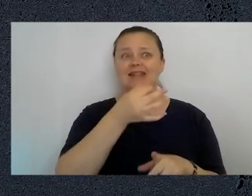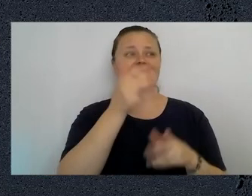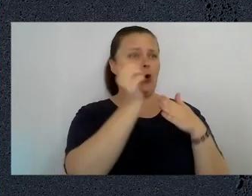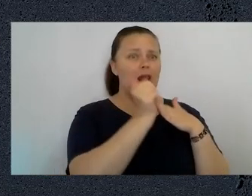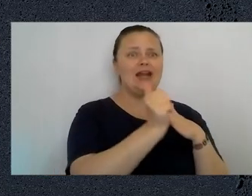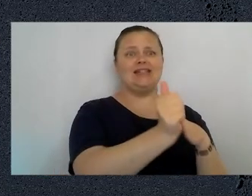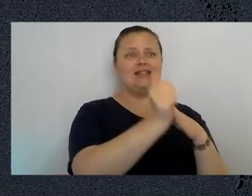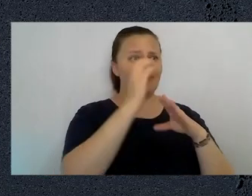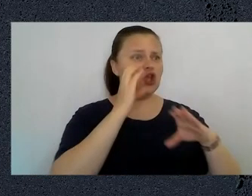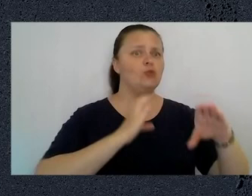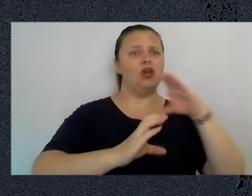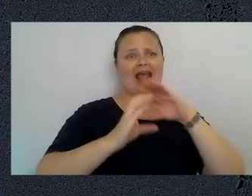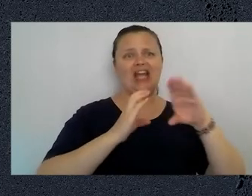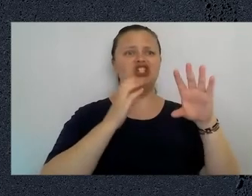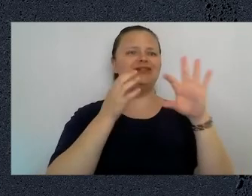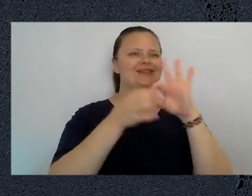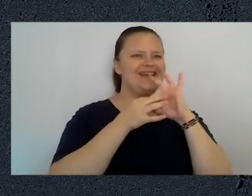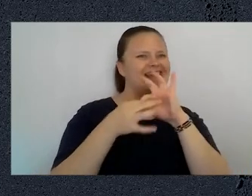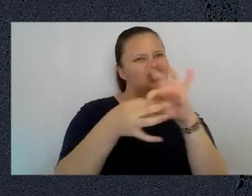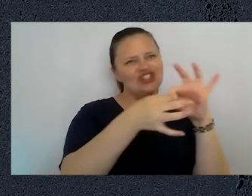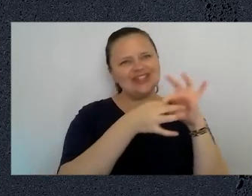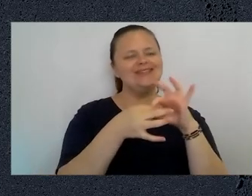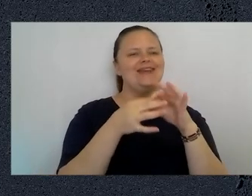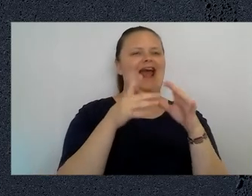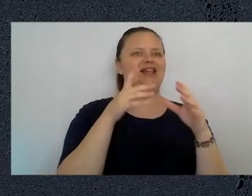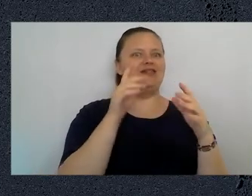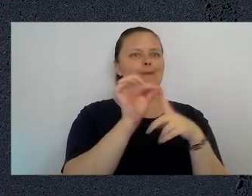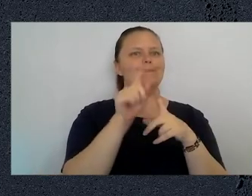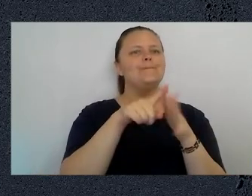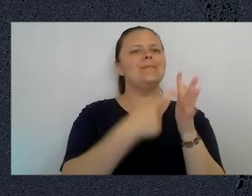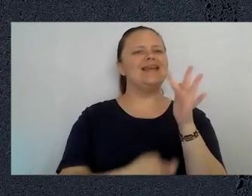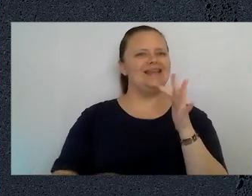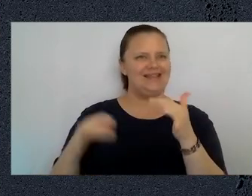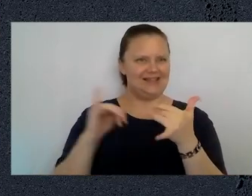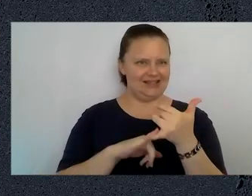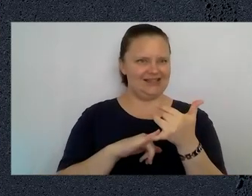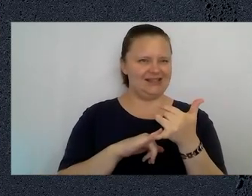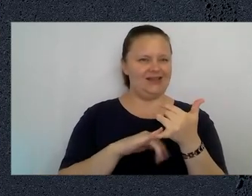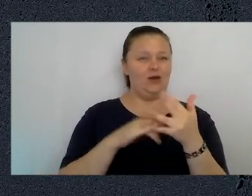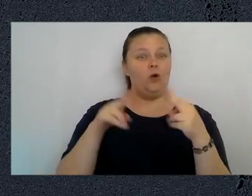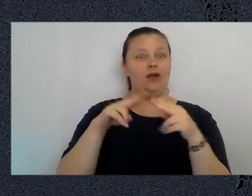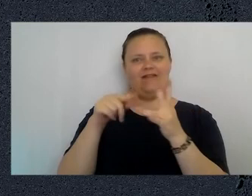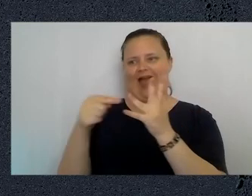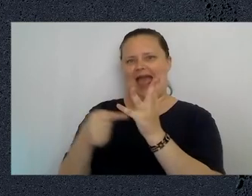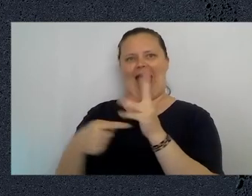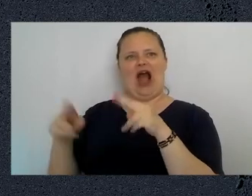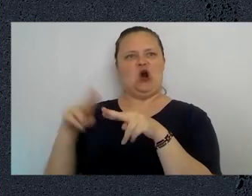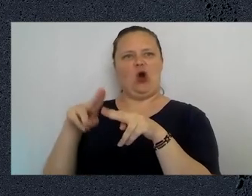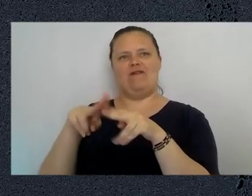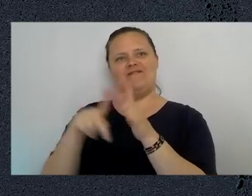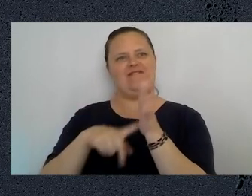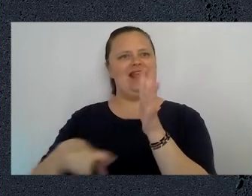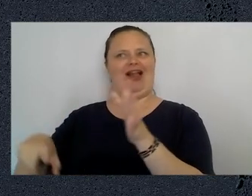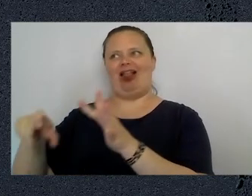for connection as peers, particularly if they're an out-of-field teacher trying to teach STEM. So they're